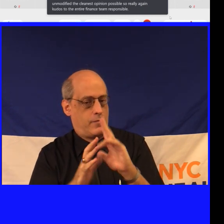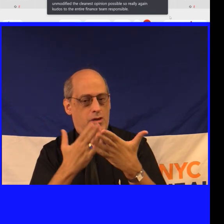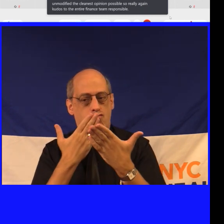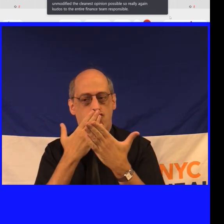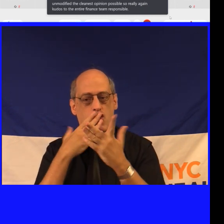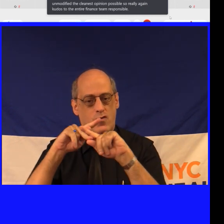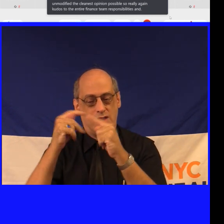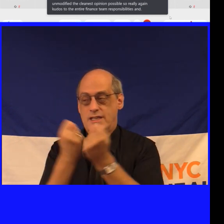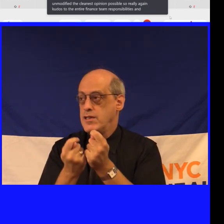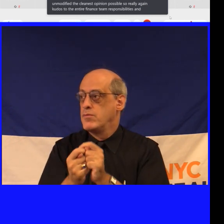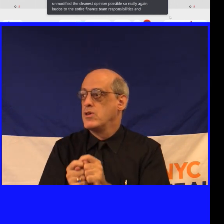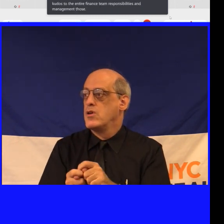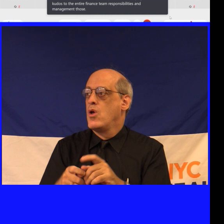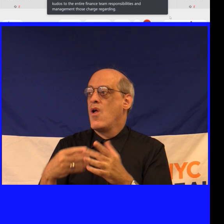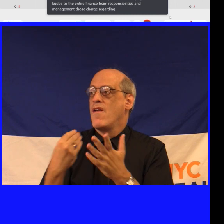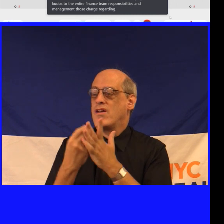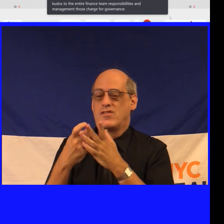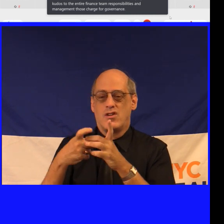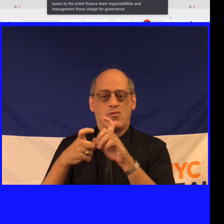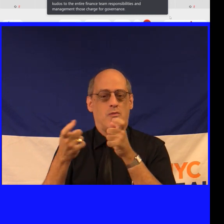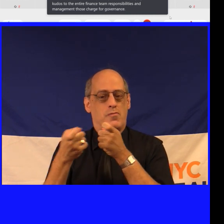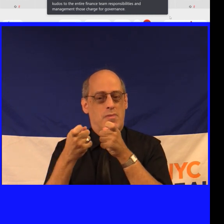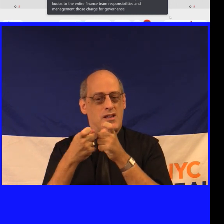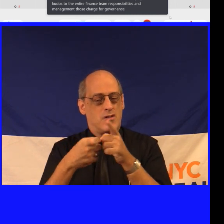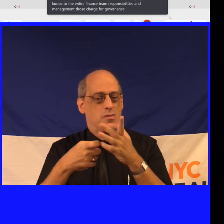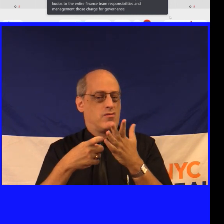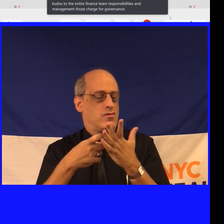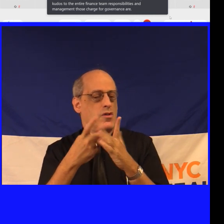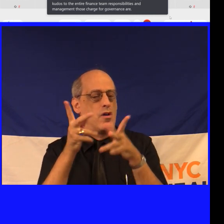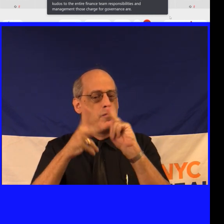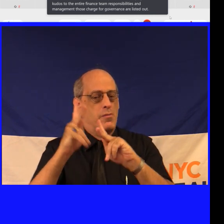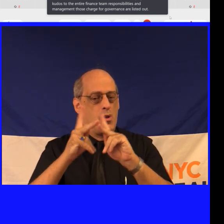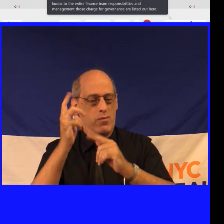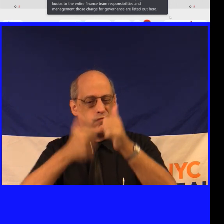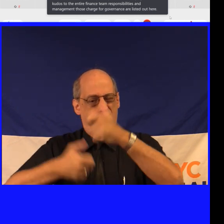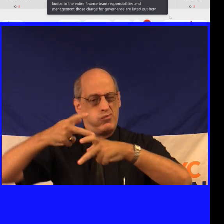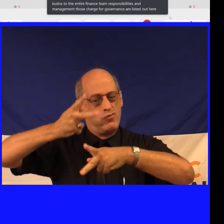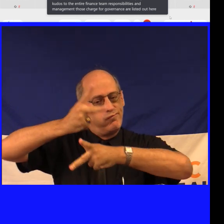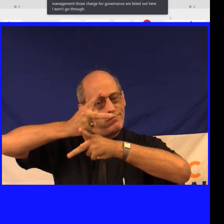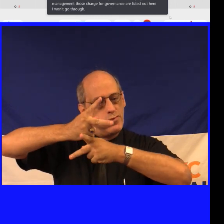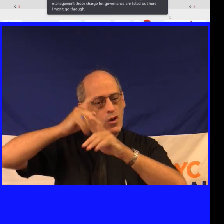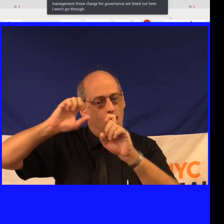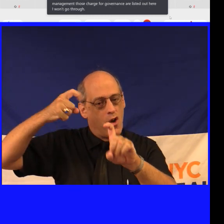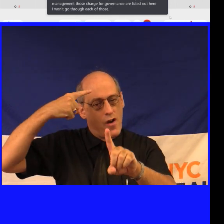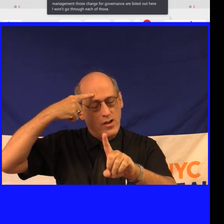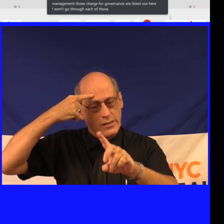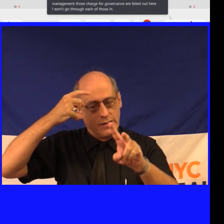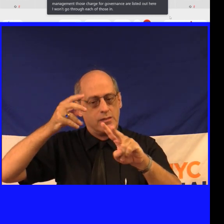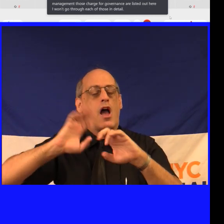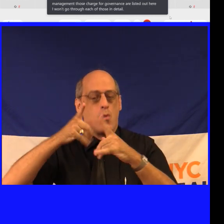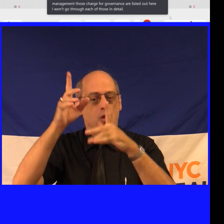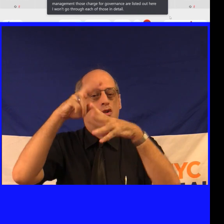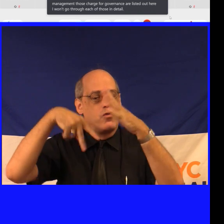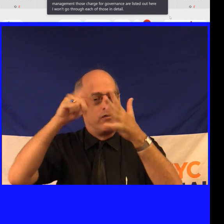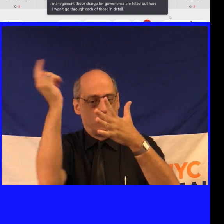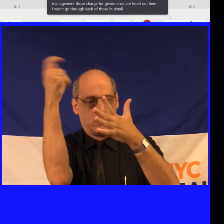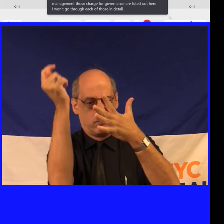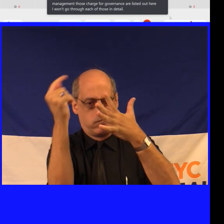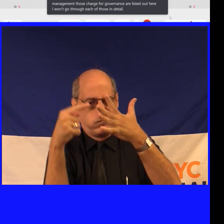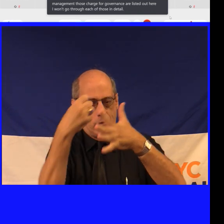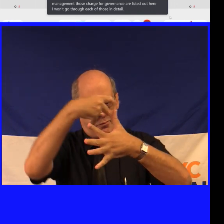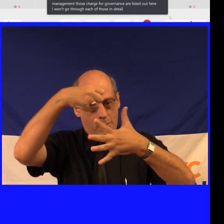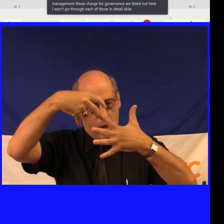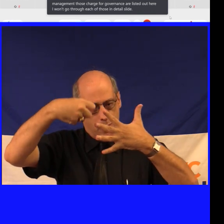responsibilities of management, those charged for governance, are listed out here. I won't go through each of those in detail.